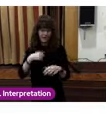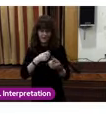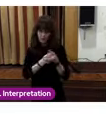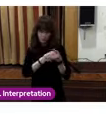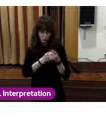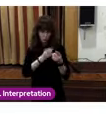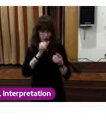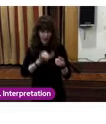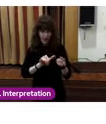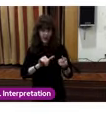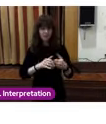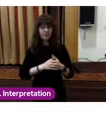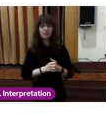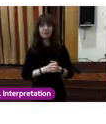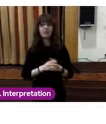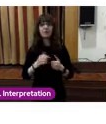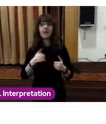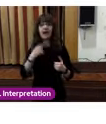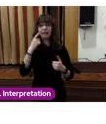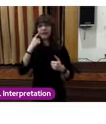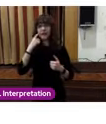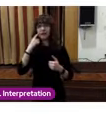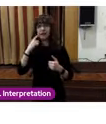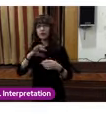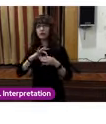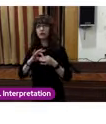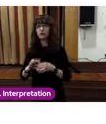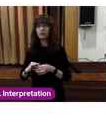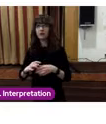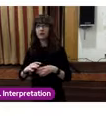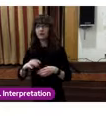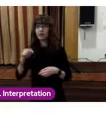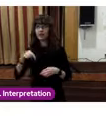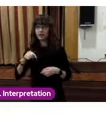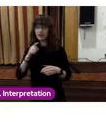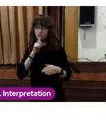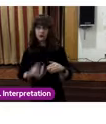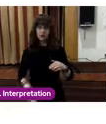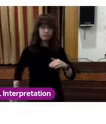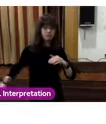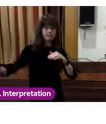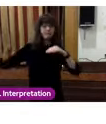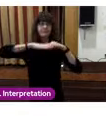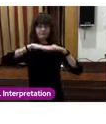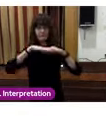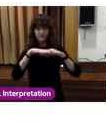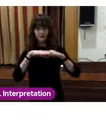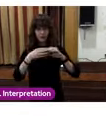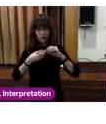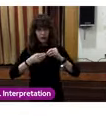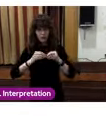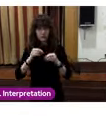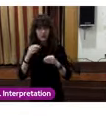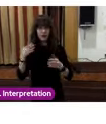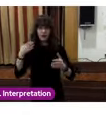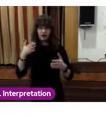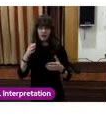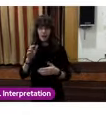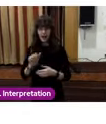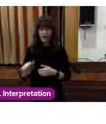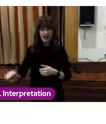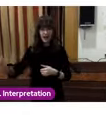it. I do think that when it comes to this dramatic increase in anti-Asian hate crimes,